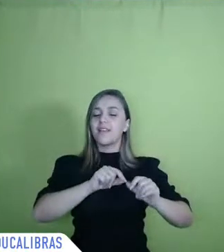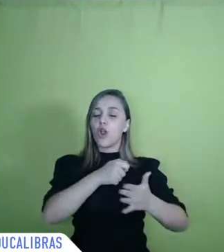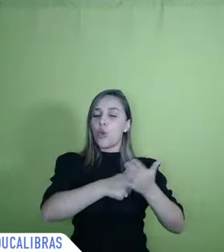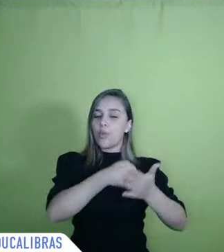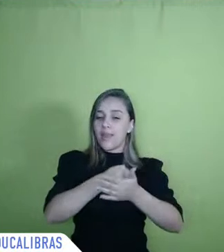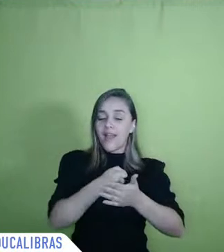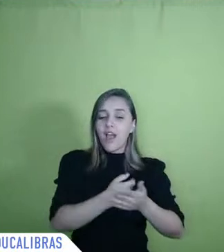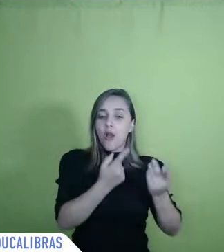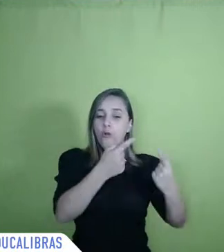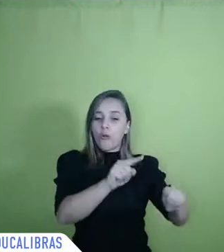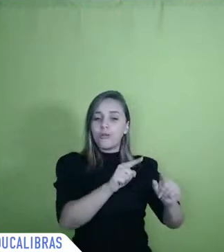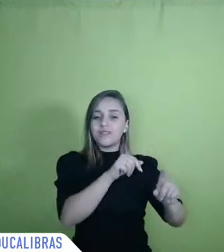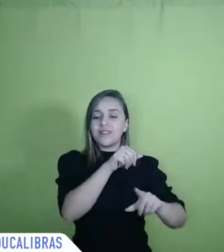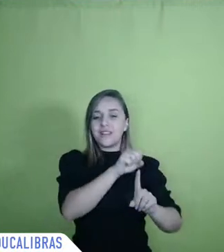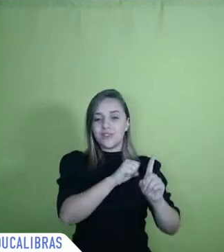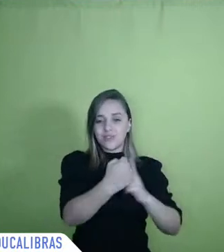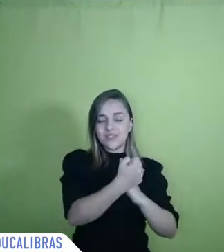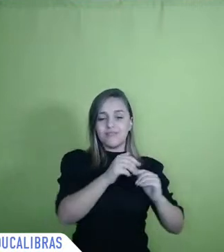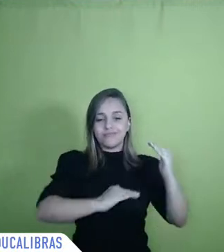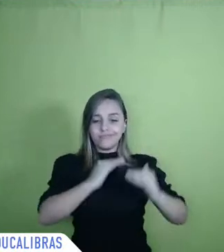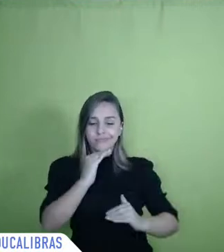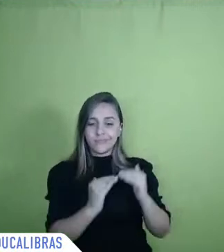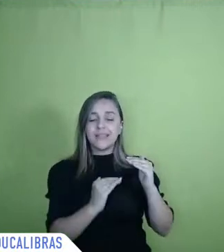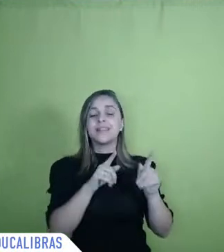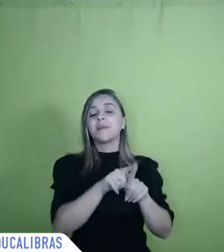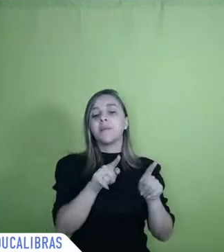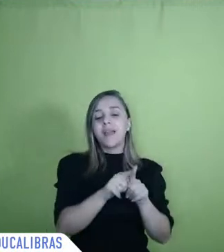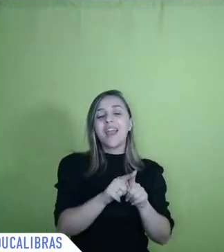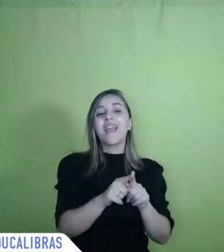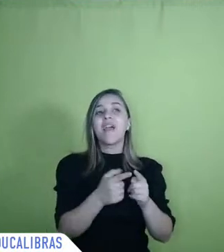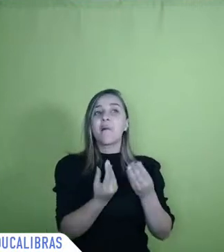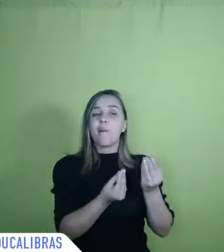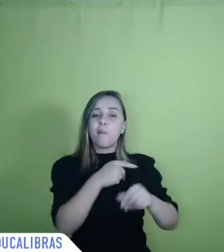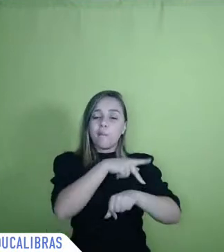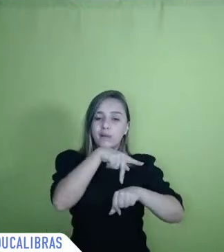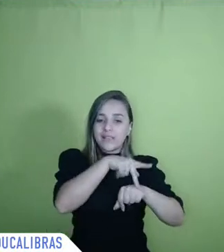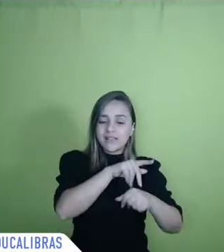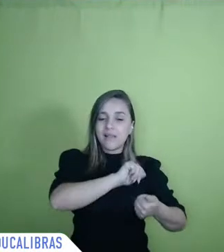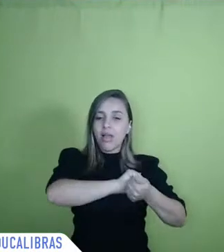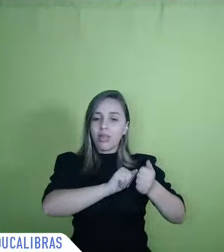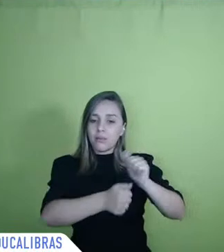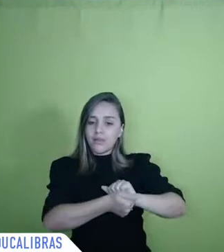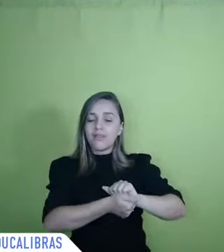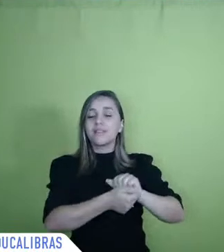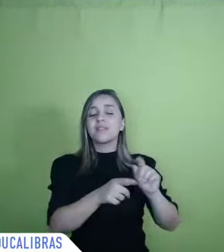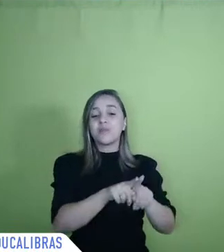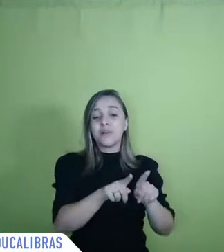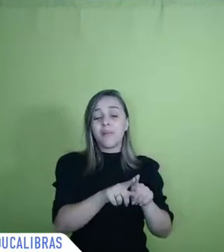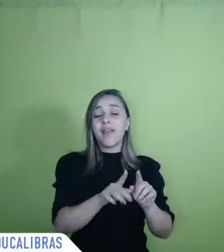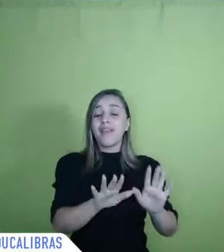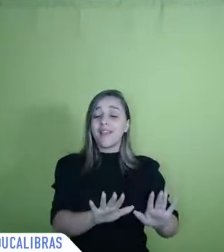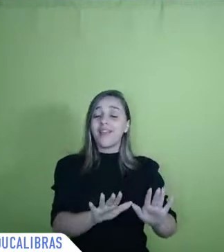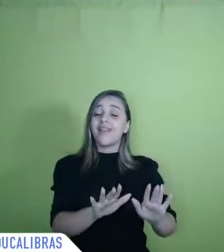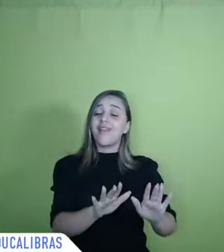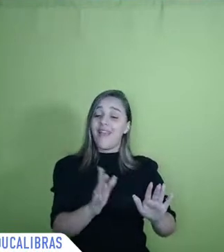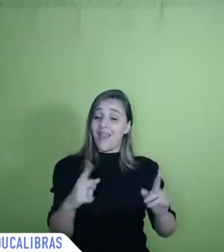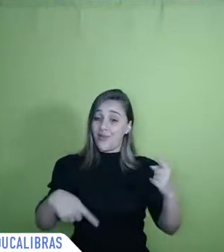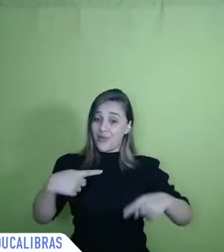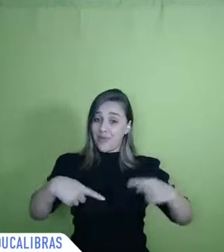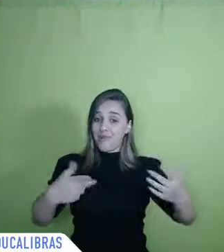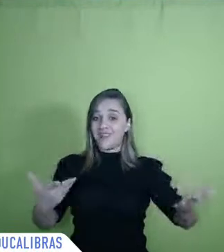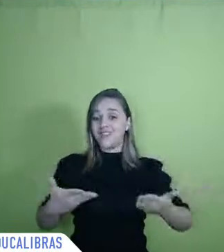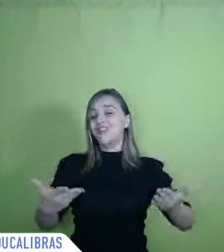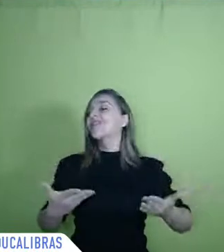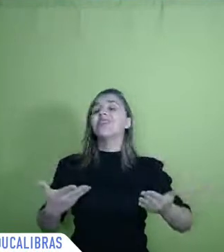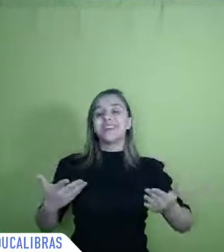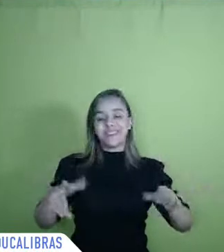going to stimulate production, and we have to give time for this country, for the country to adapt to it. And that